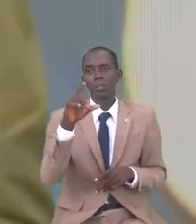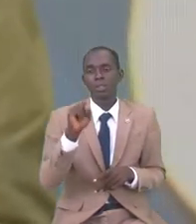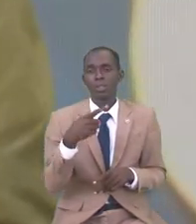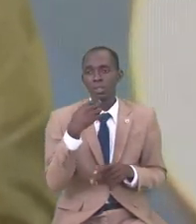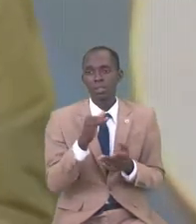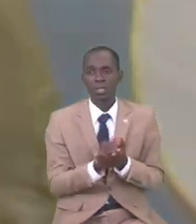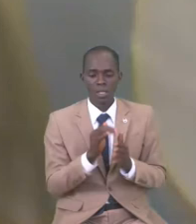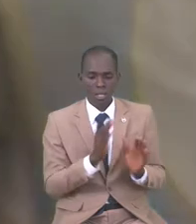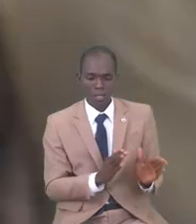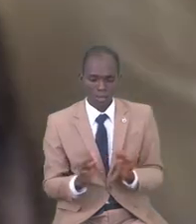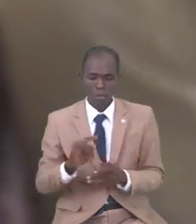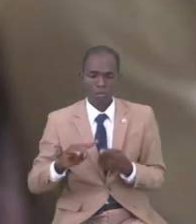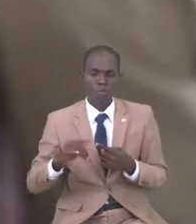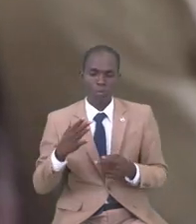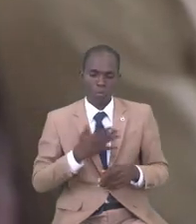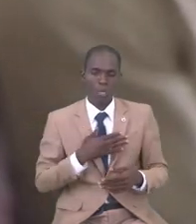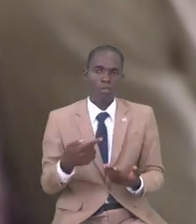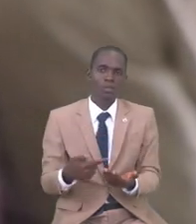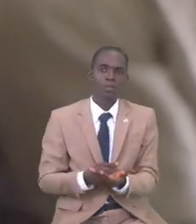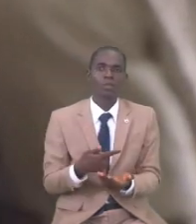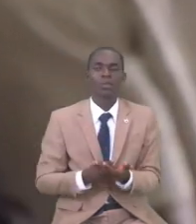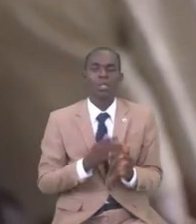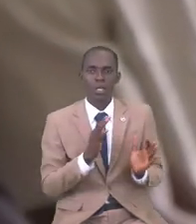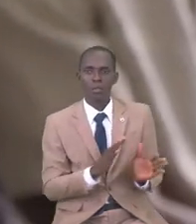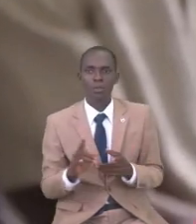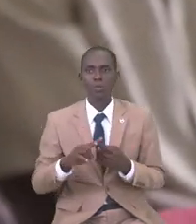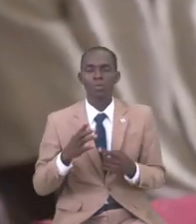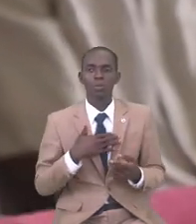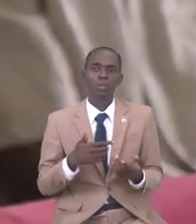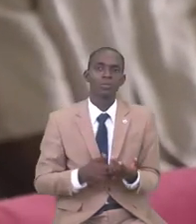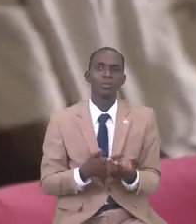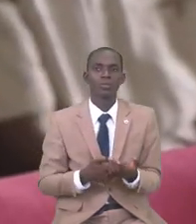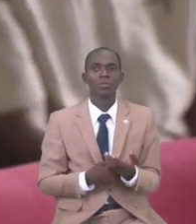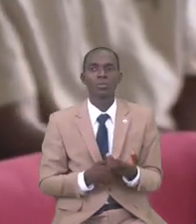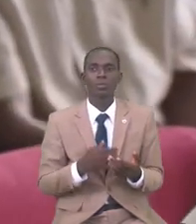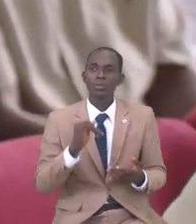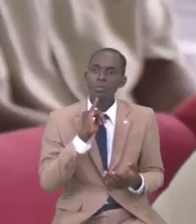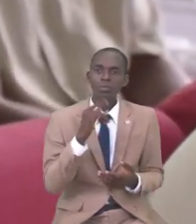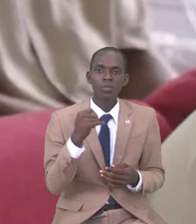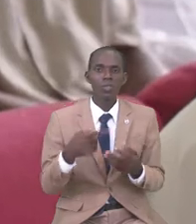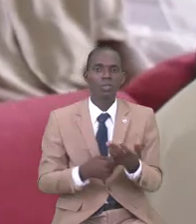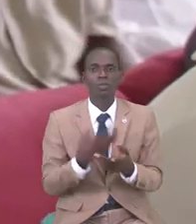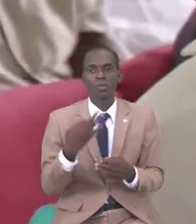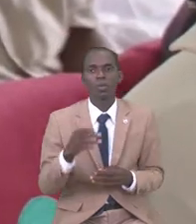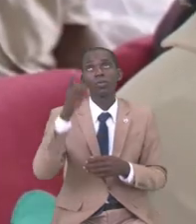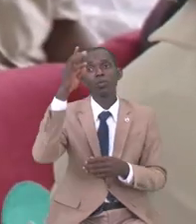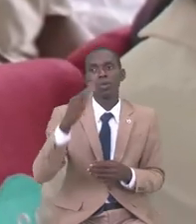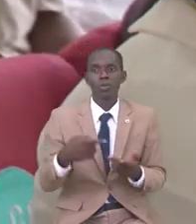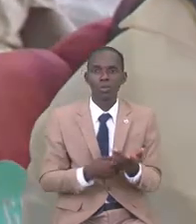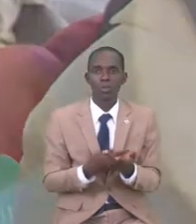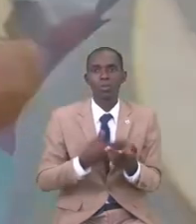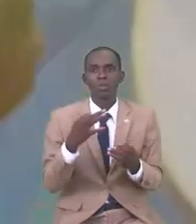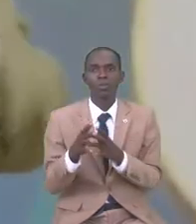to my gospel. According to my gospel. It's the gospel of God. It's the gospel of Jesus. It's the gospel